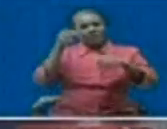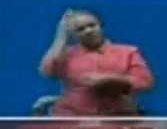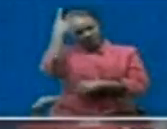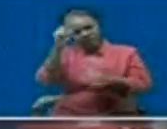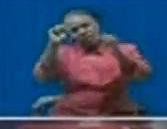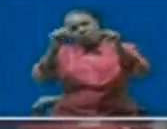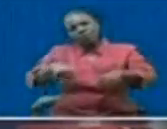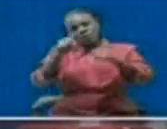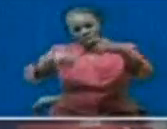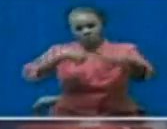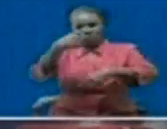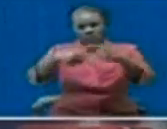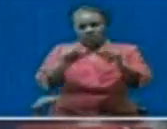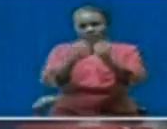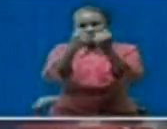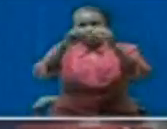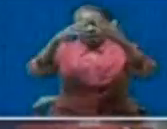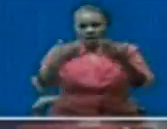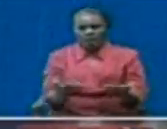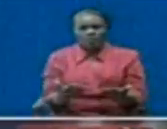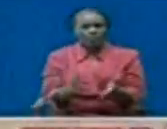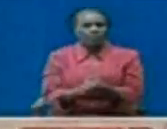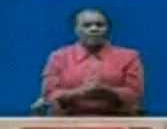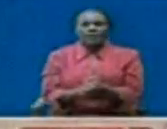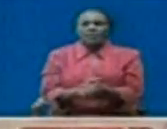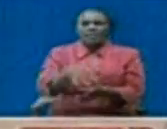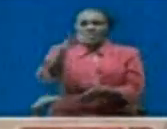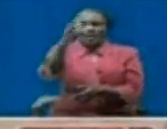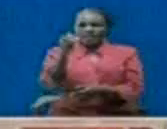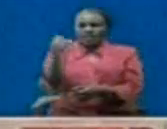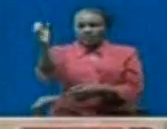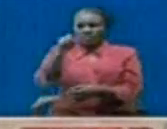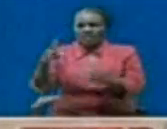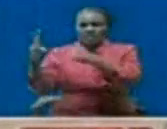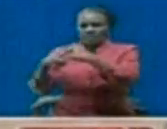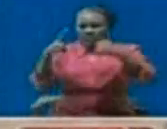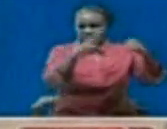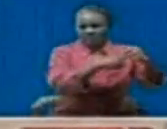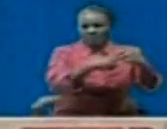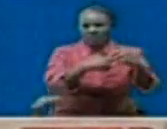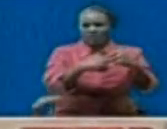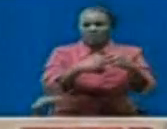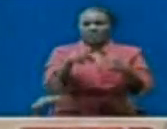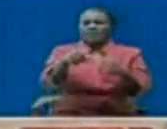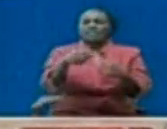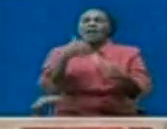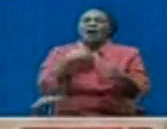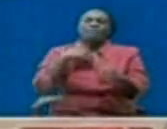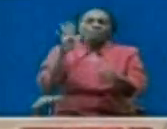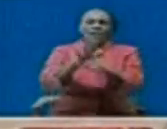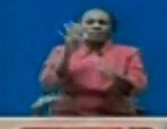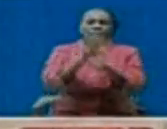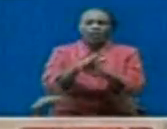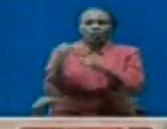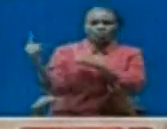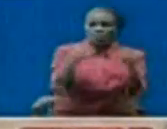understanding exactly how the process will happen. Okay, let me ask you this. First, it started off as a 13-point plan at Saba Saba. Yes. Last few weeks, there's been a lot of back